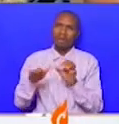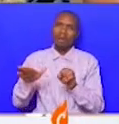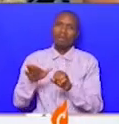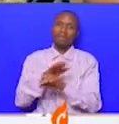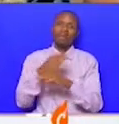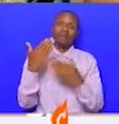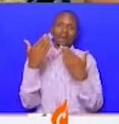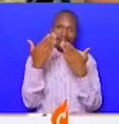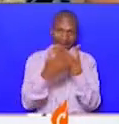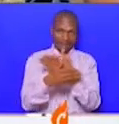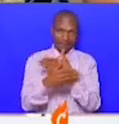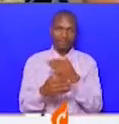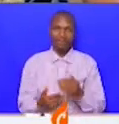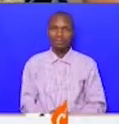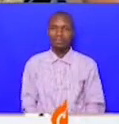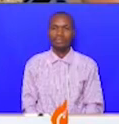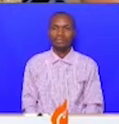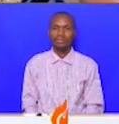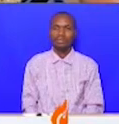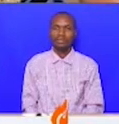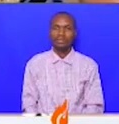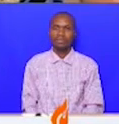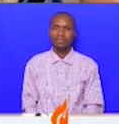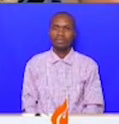nje Moses Omondi Thomas